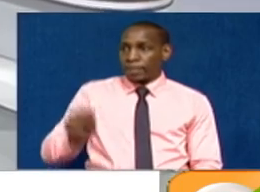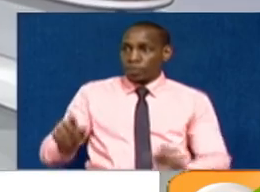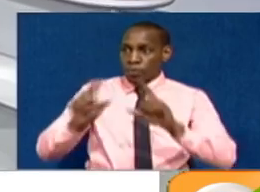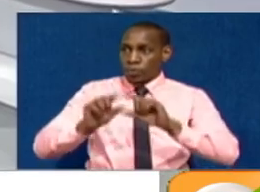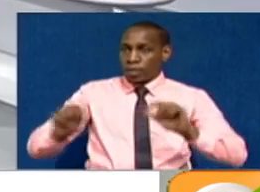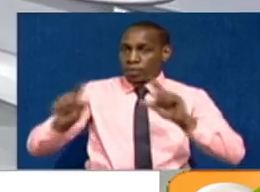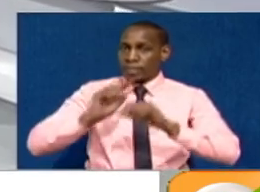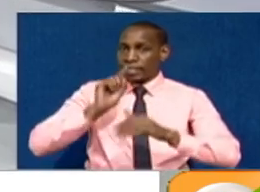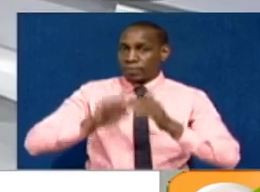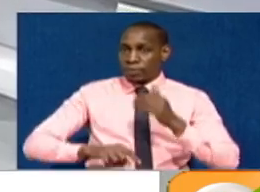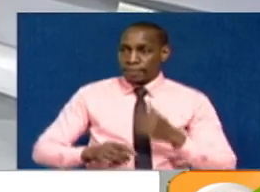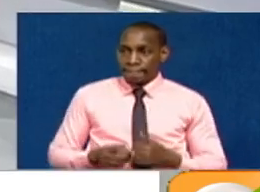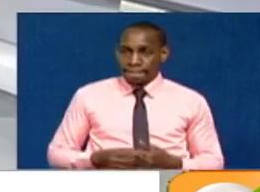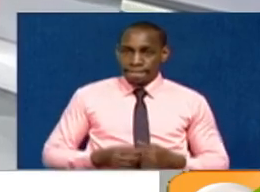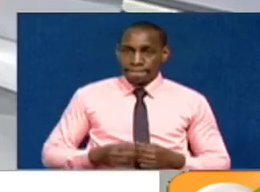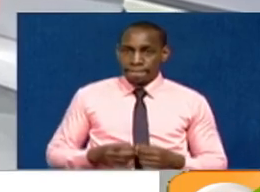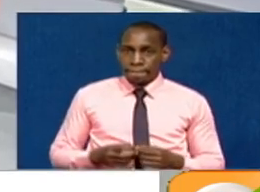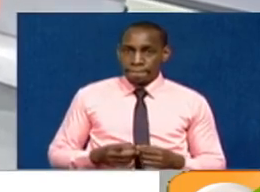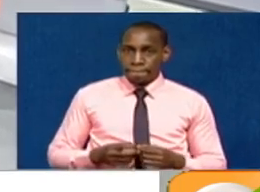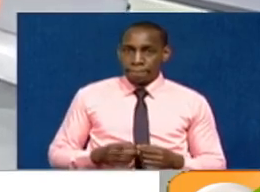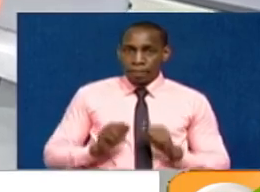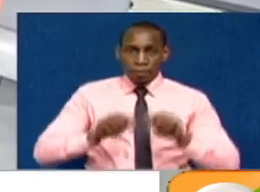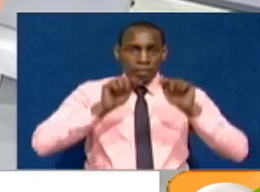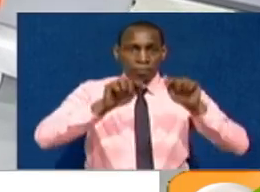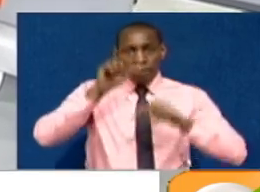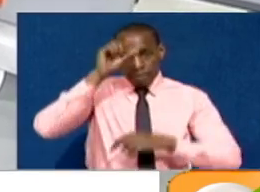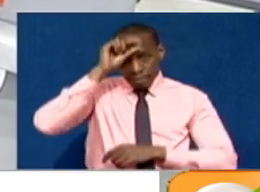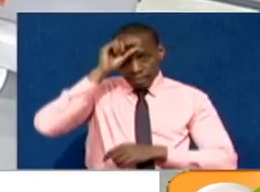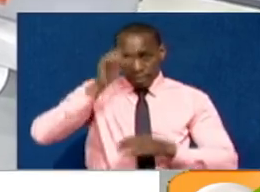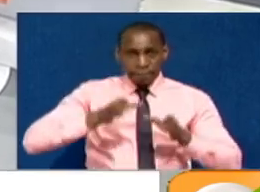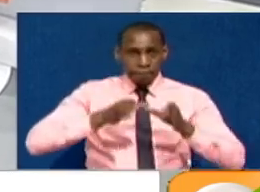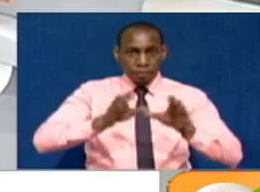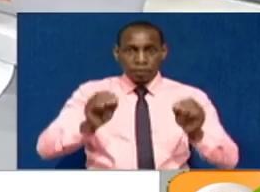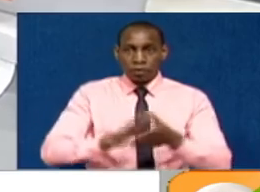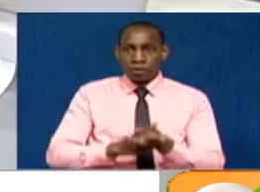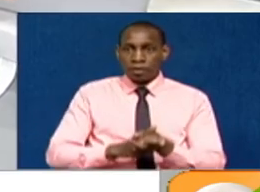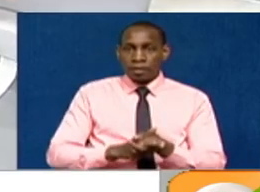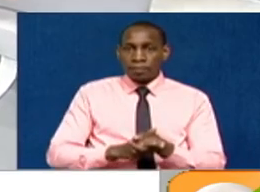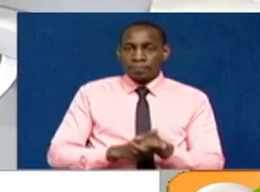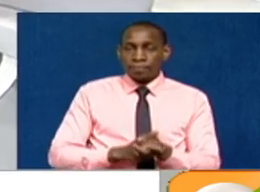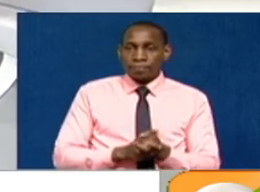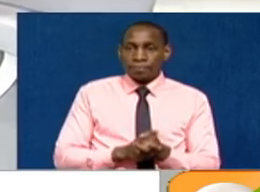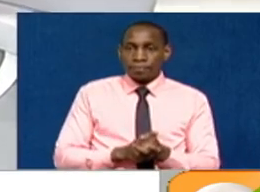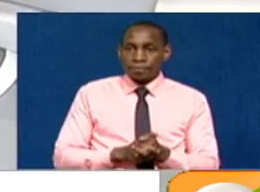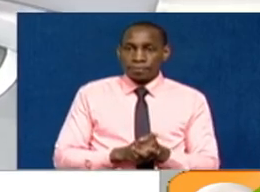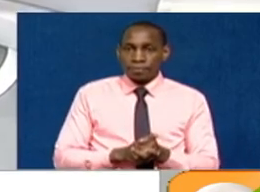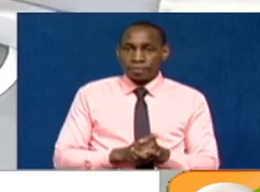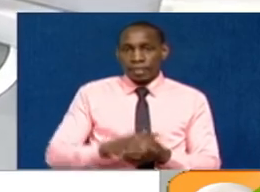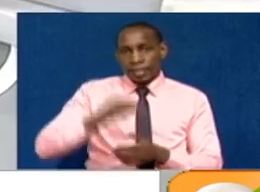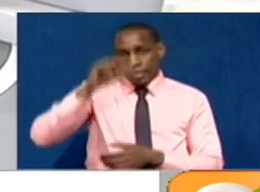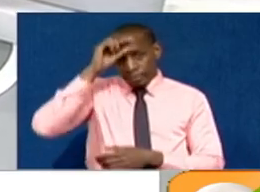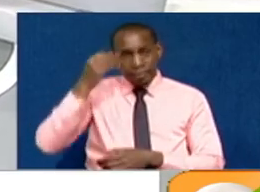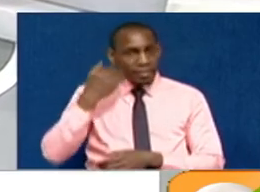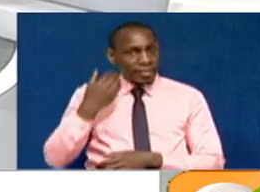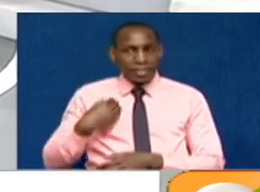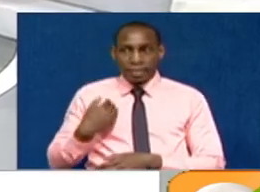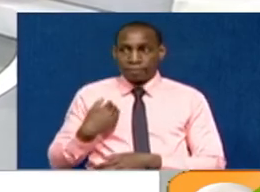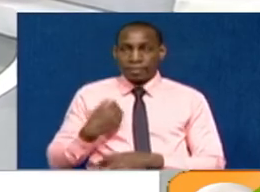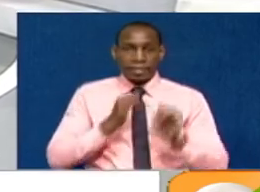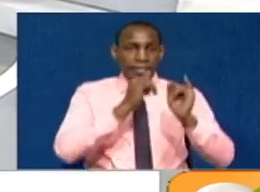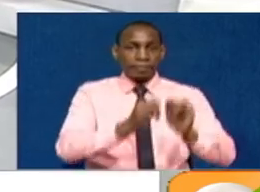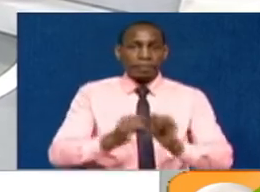that we can blame the government for not enforcing, but the government eventually, at the end of the day, doesn't get sick. It mm-hmm. is mm-hmm. just